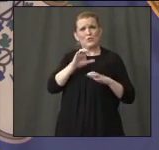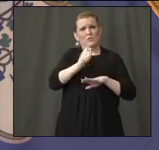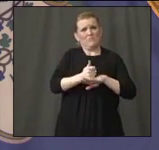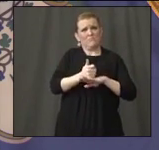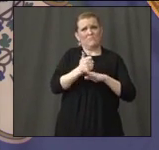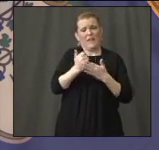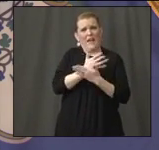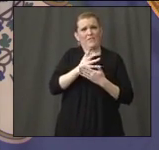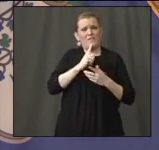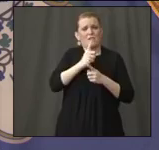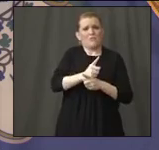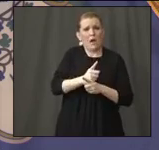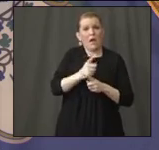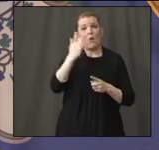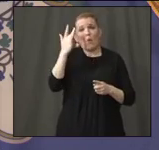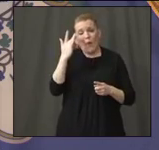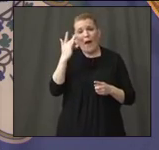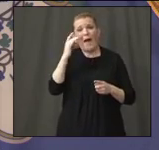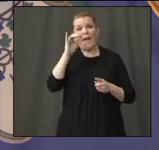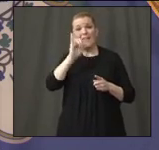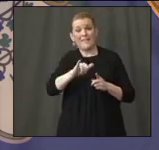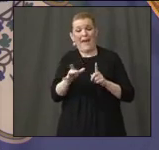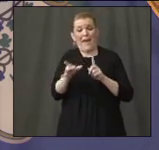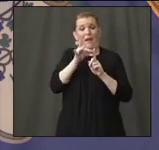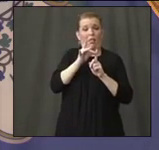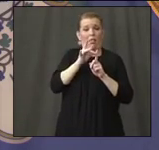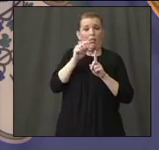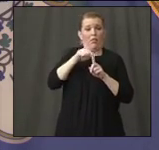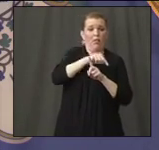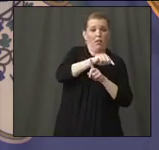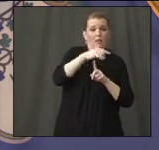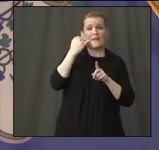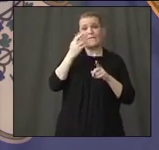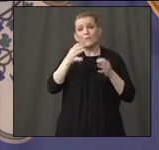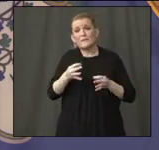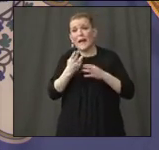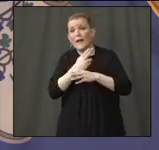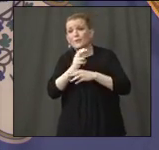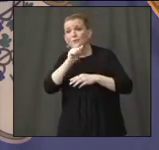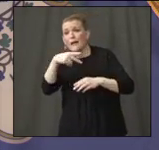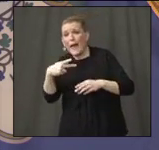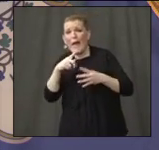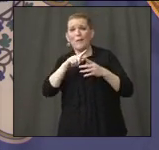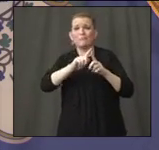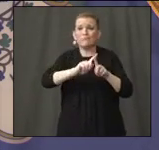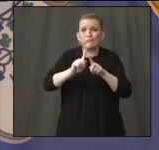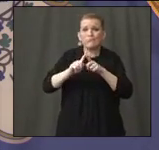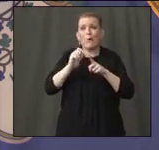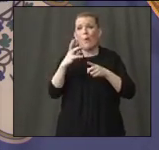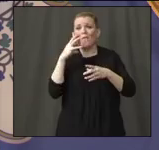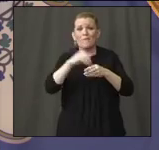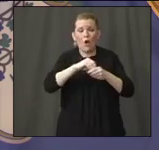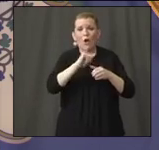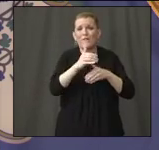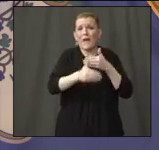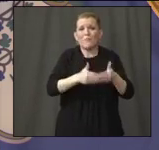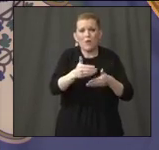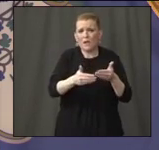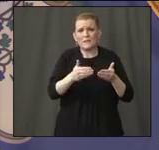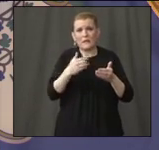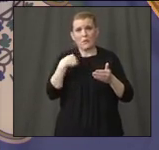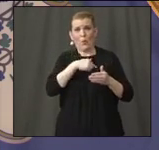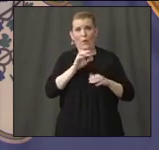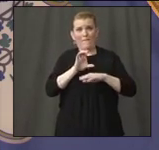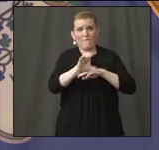basis. It's there to help keep you safe and keep your friends safe who you've been in contact with. So when we do it on the